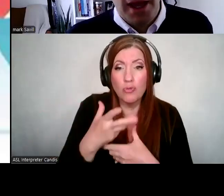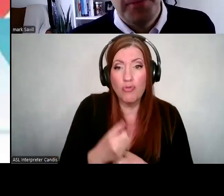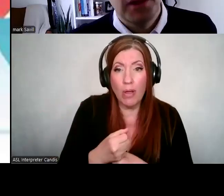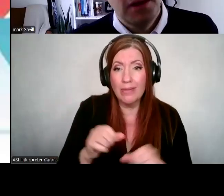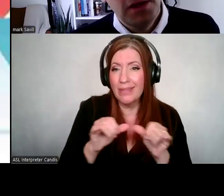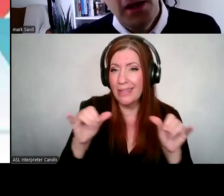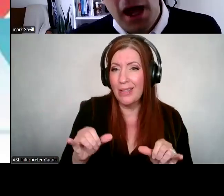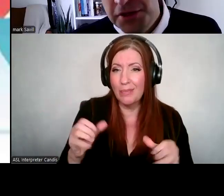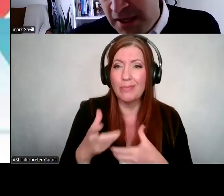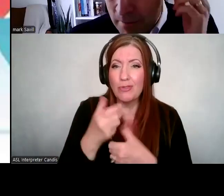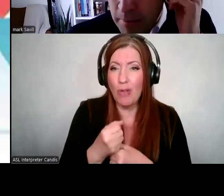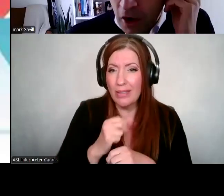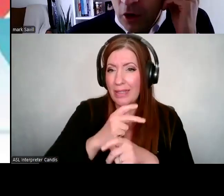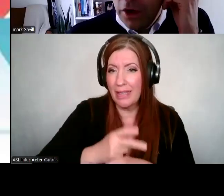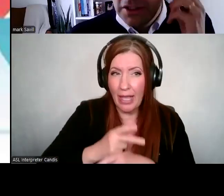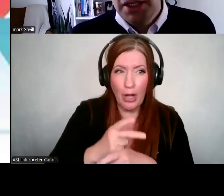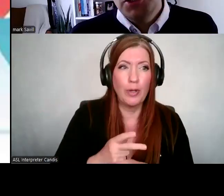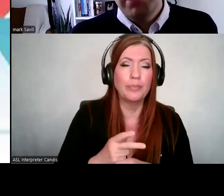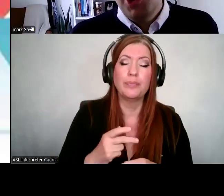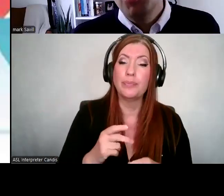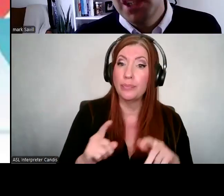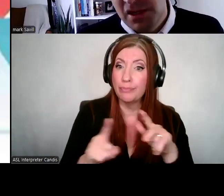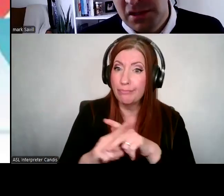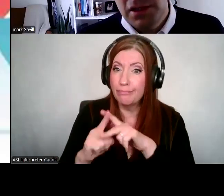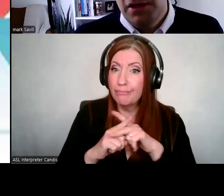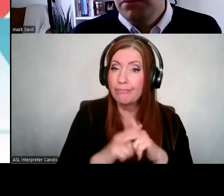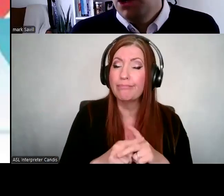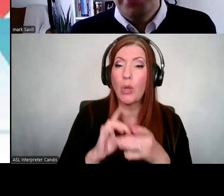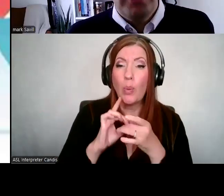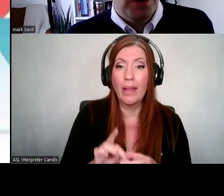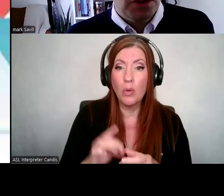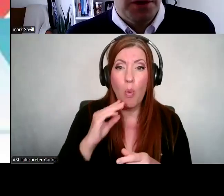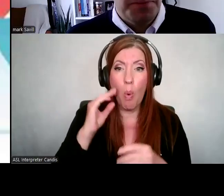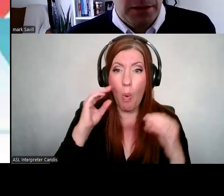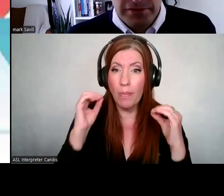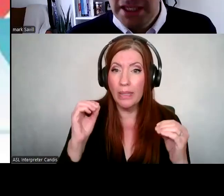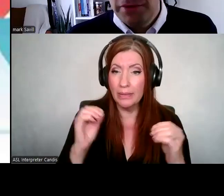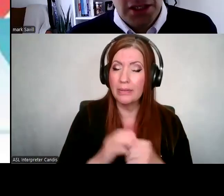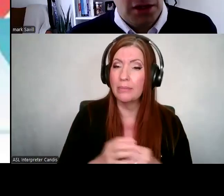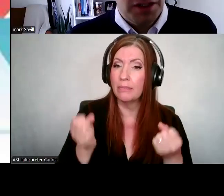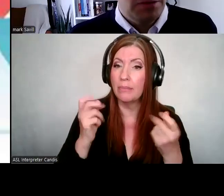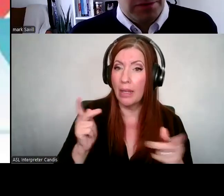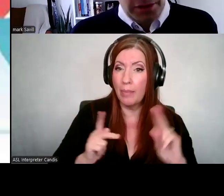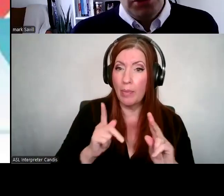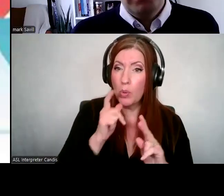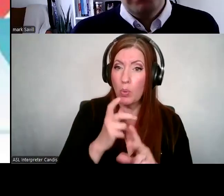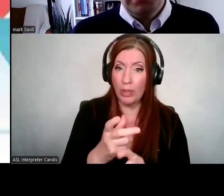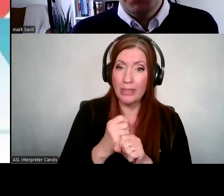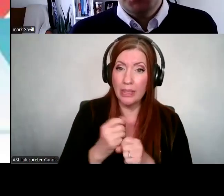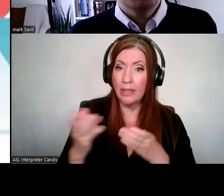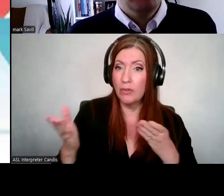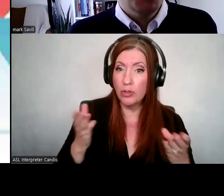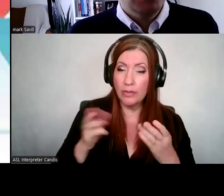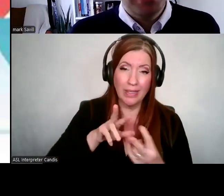trust the care. Others that came up a lot was issues around homelessness. A lot of the folks that were receiving these services were either sort of